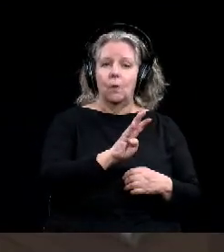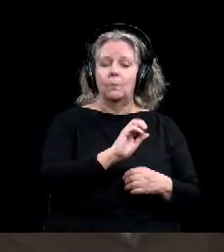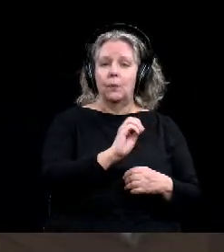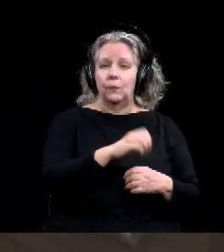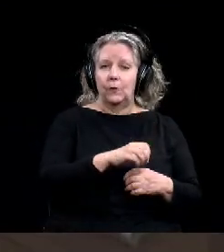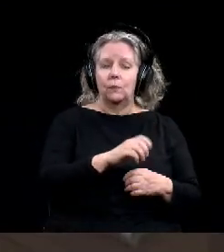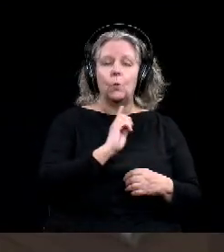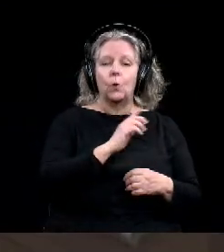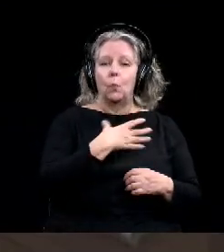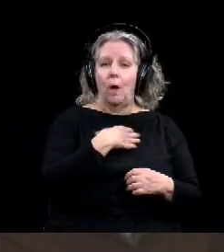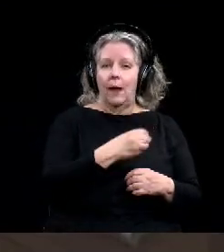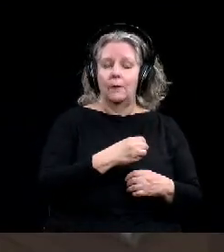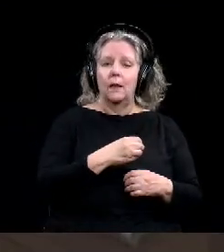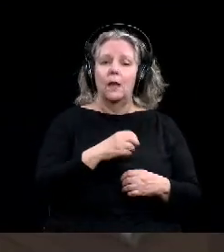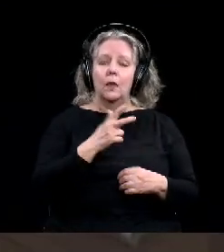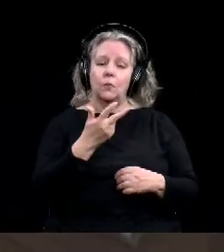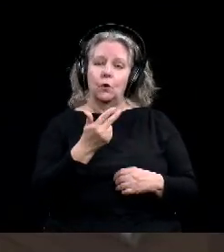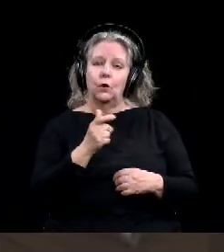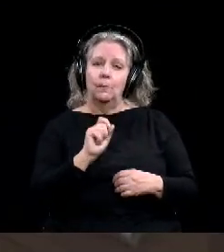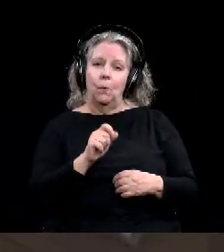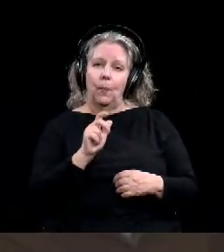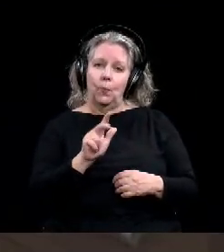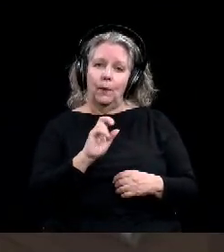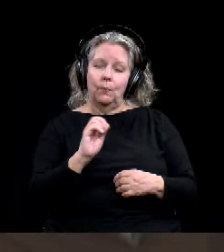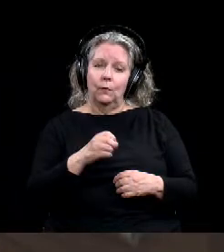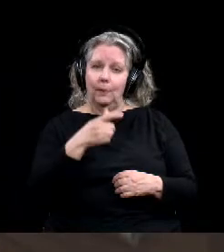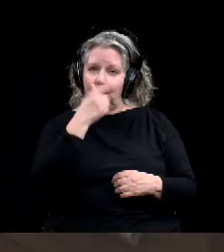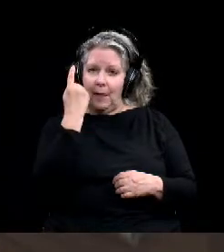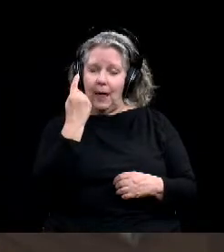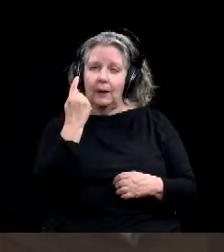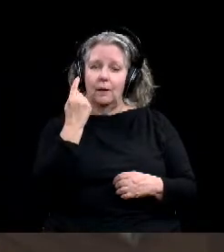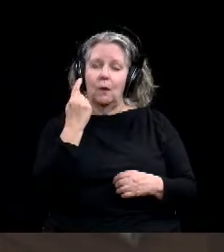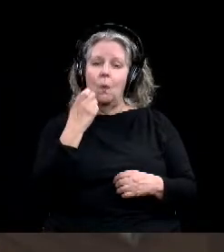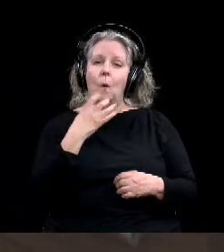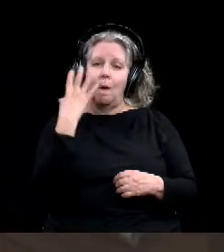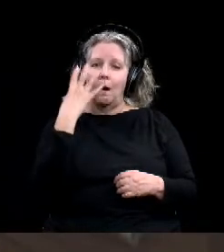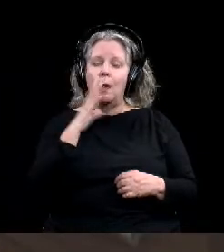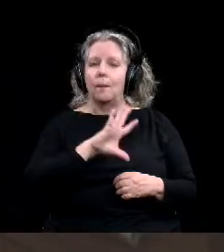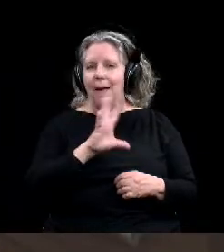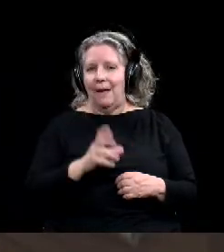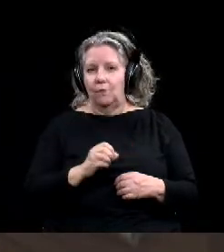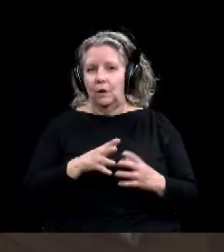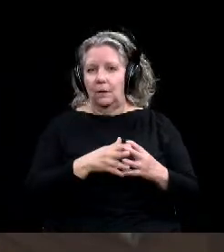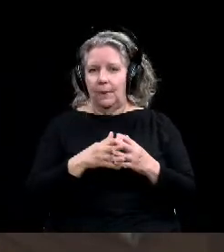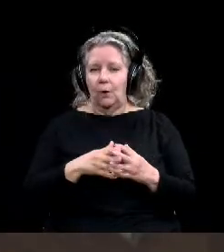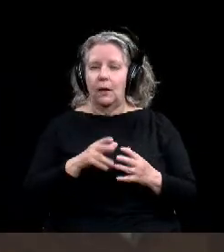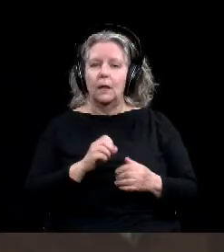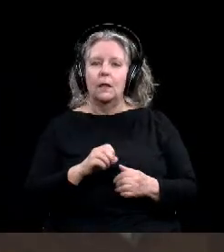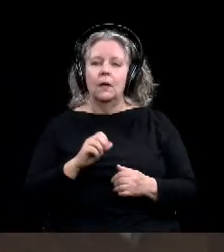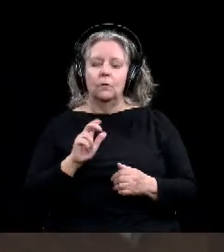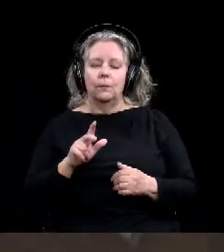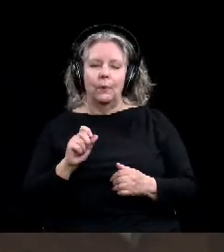American, 12.8% Hispanic, 1.1% multiracial, and